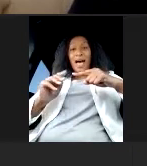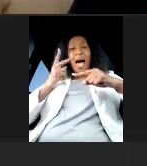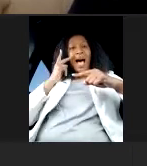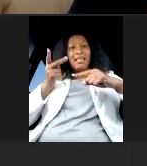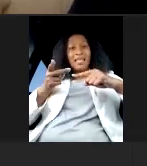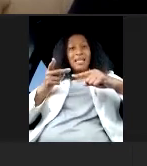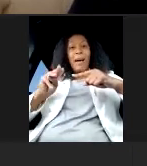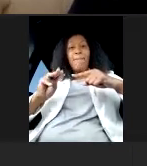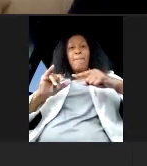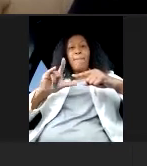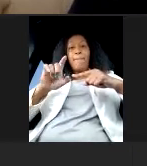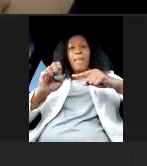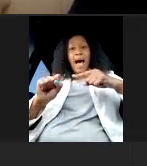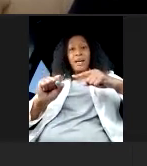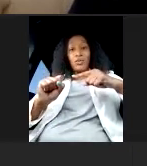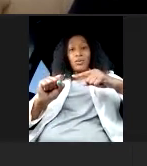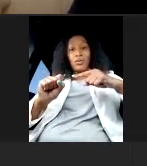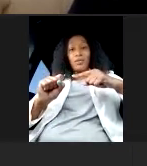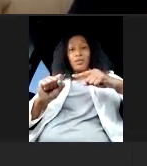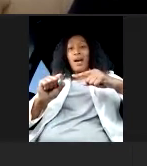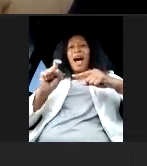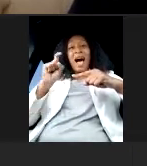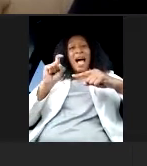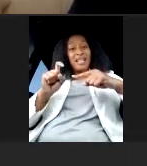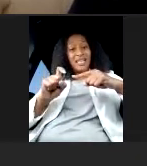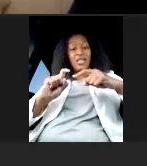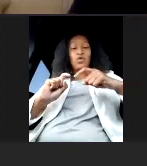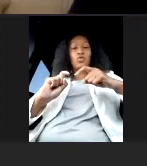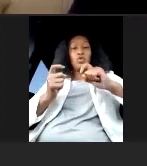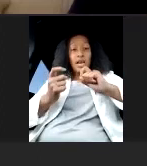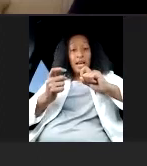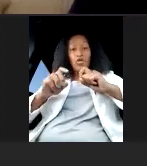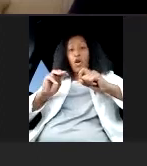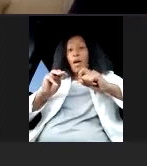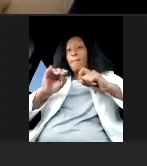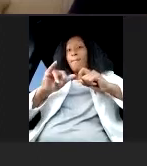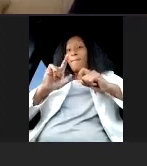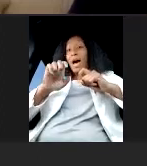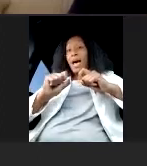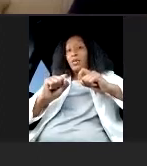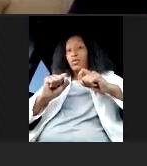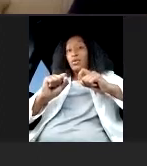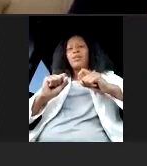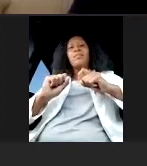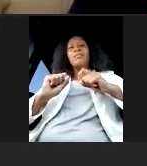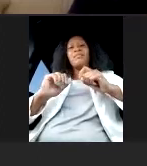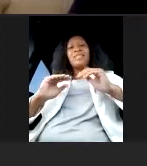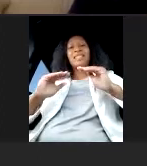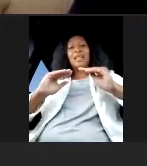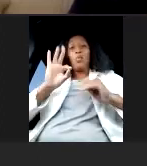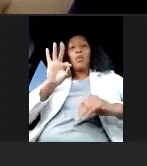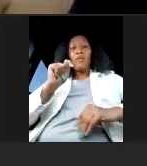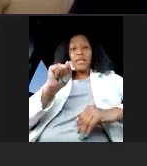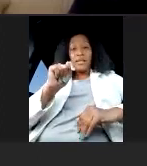feet. So now I need a conversion factor that'll help me convert my miles